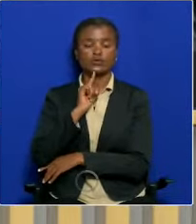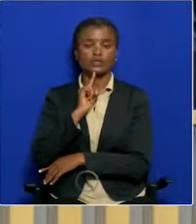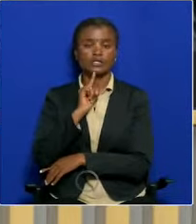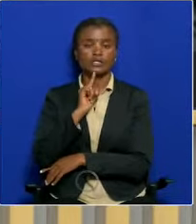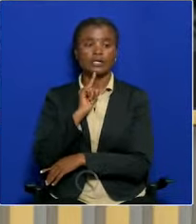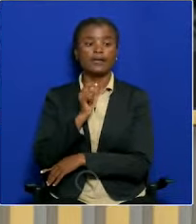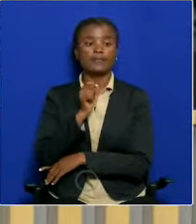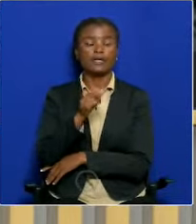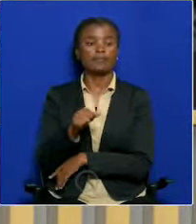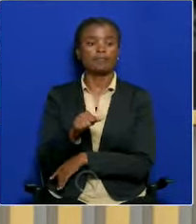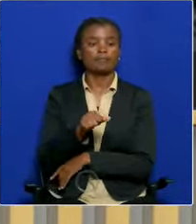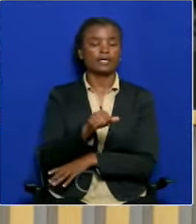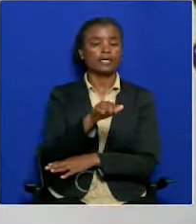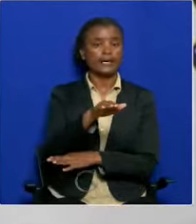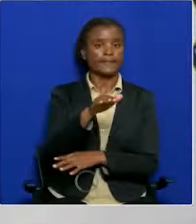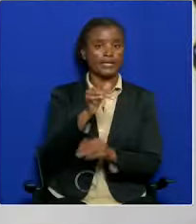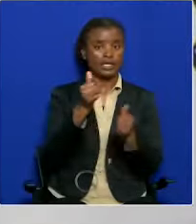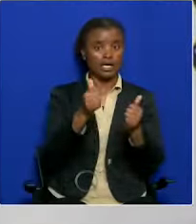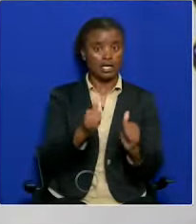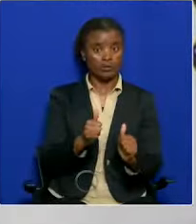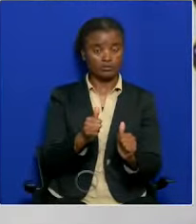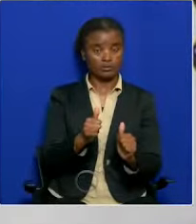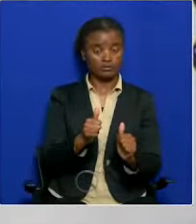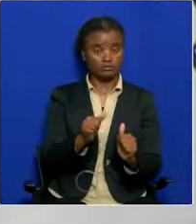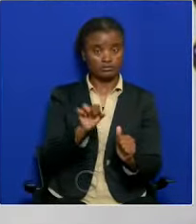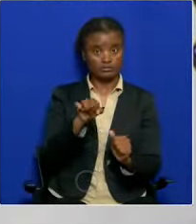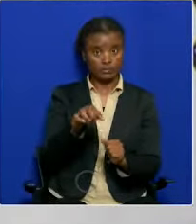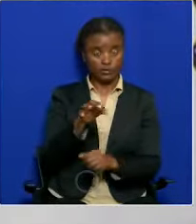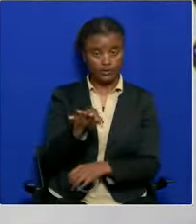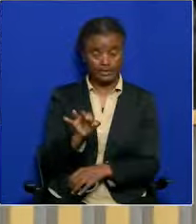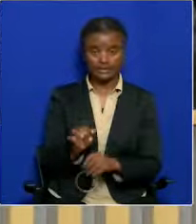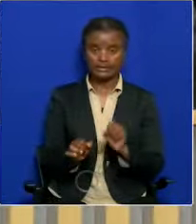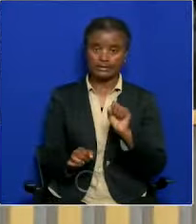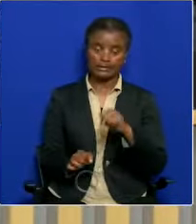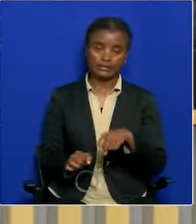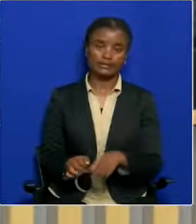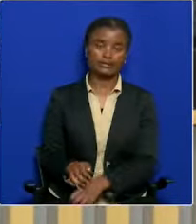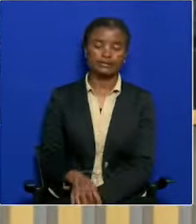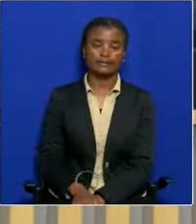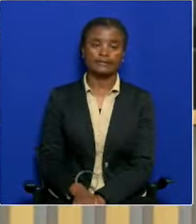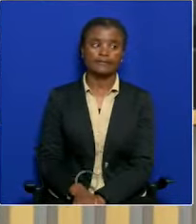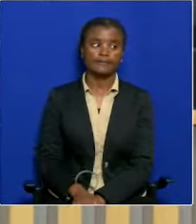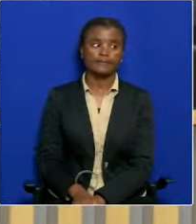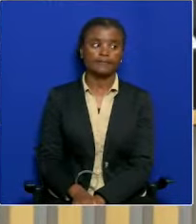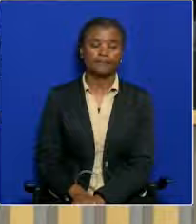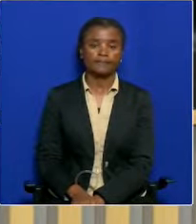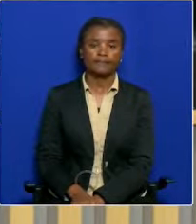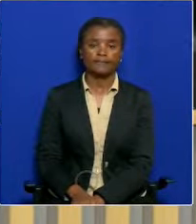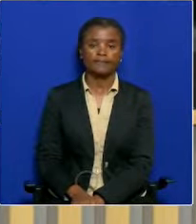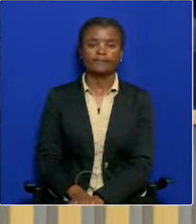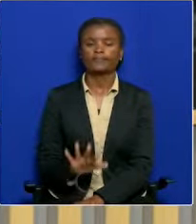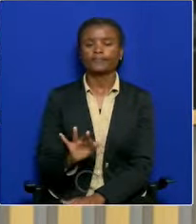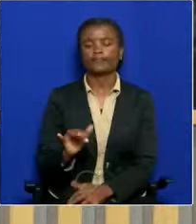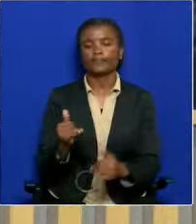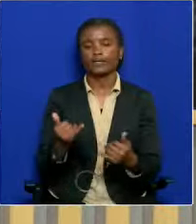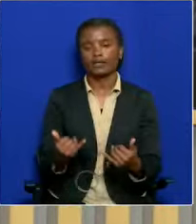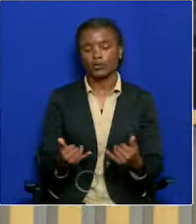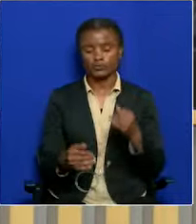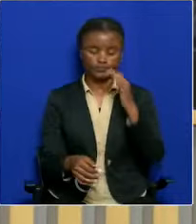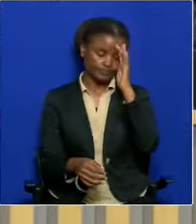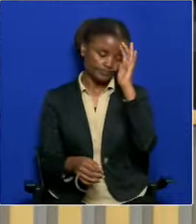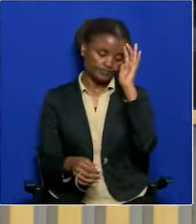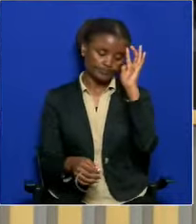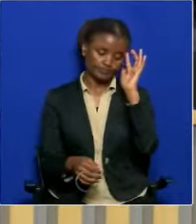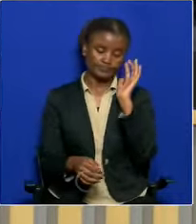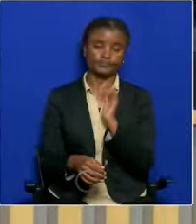account. Correct? Yes. Yes. Now, this payment of